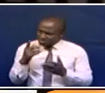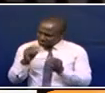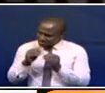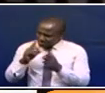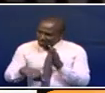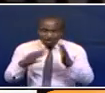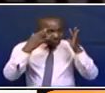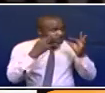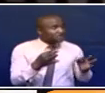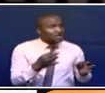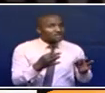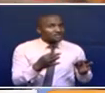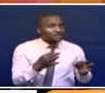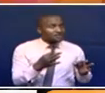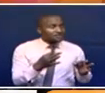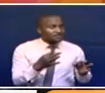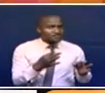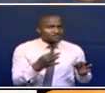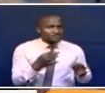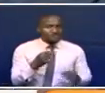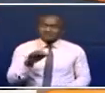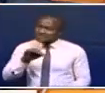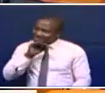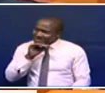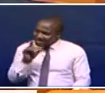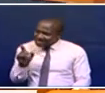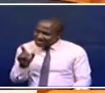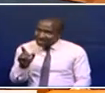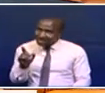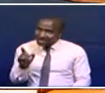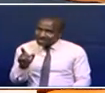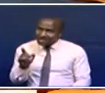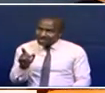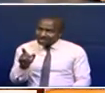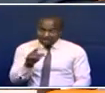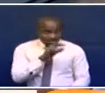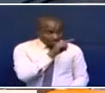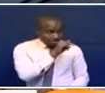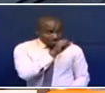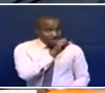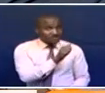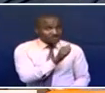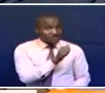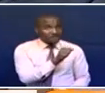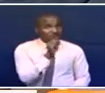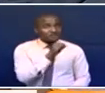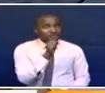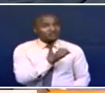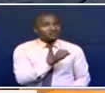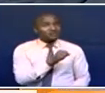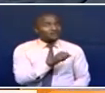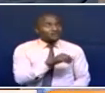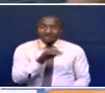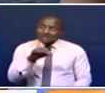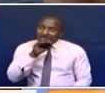decide on the flag bearer. Raila? He's included. No. You all, NASA. Oh. NASA, the four principals. The Raila does not have a mandate